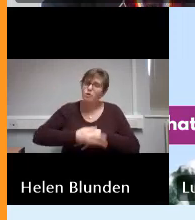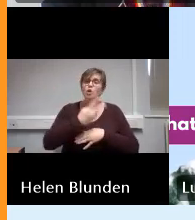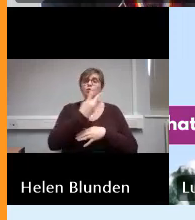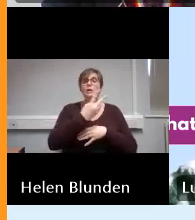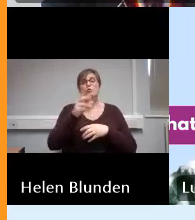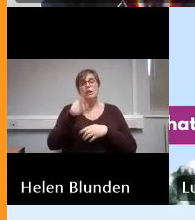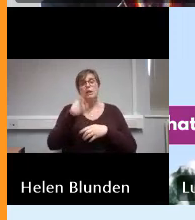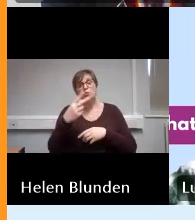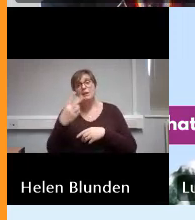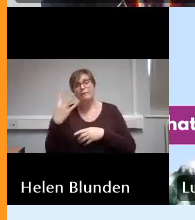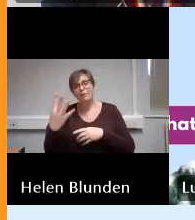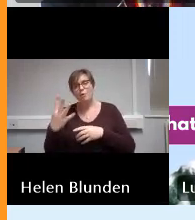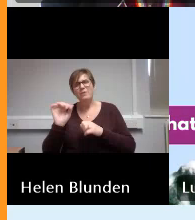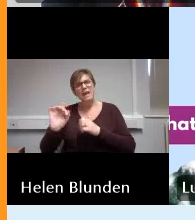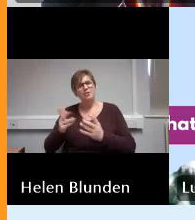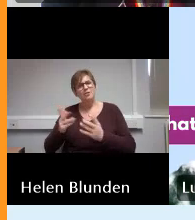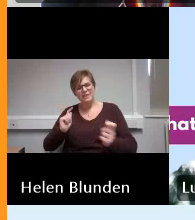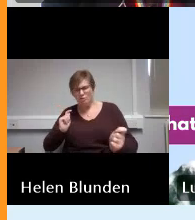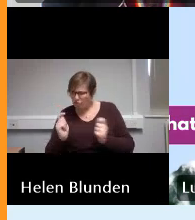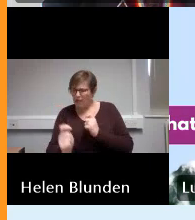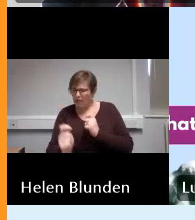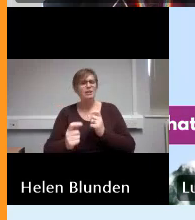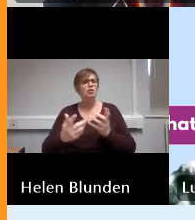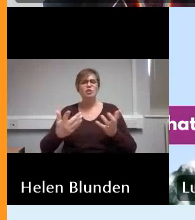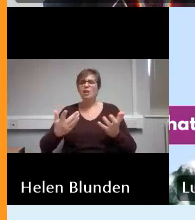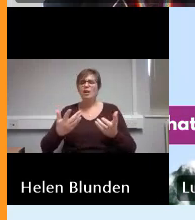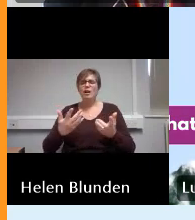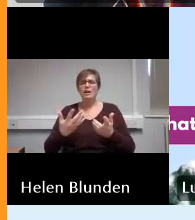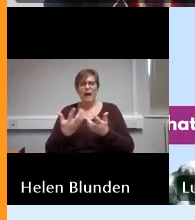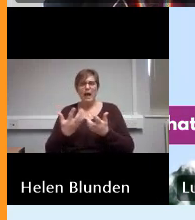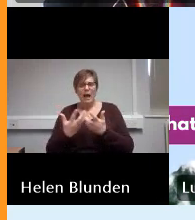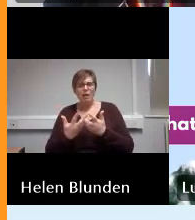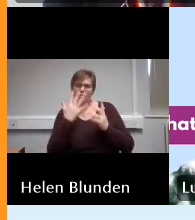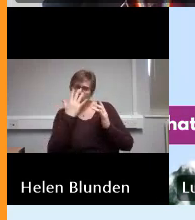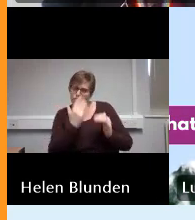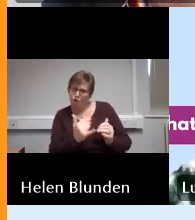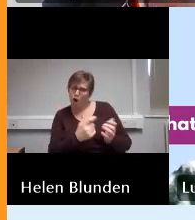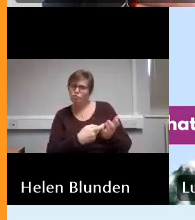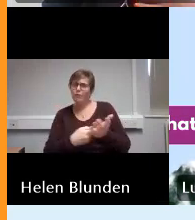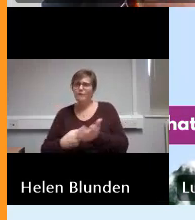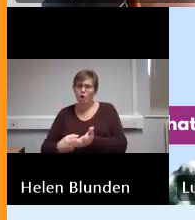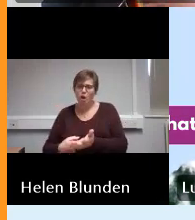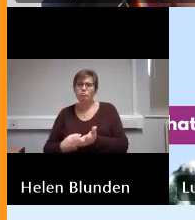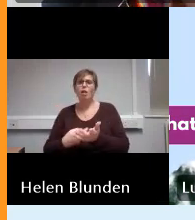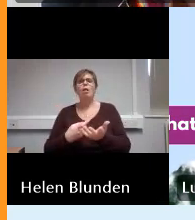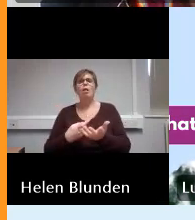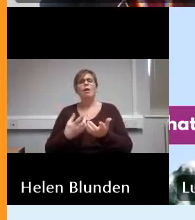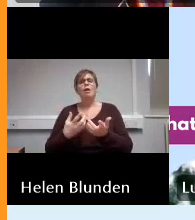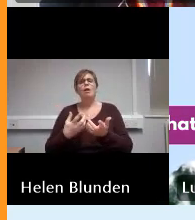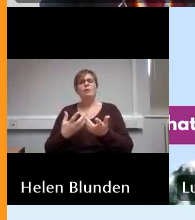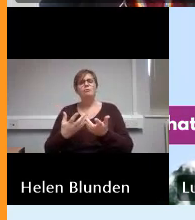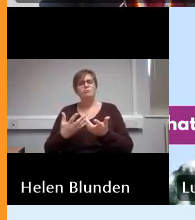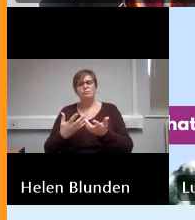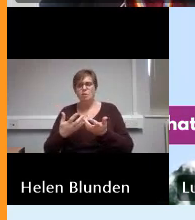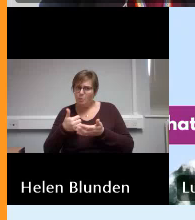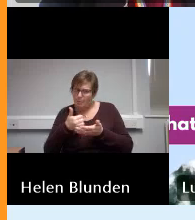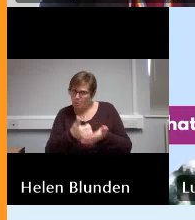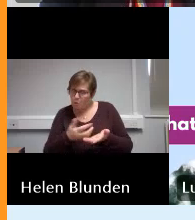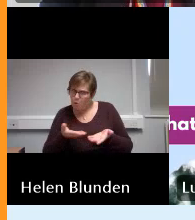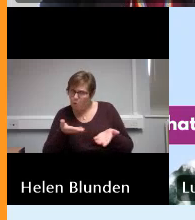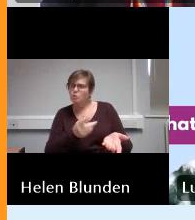2023-24 on redesigning their services and looking at how they triage referrals and the support that they give, and